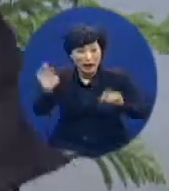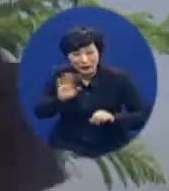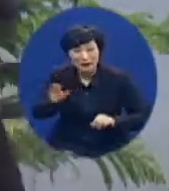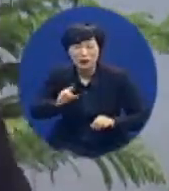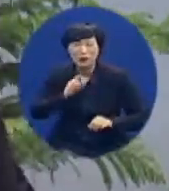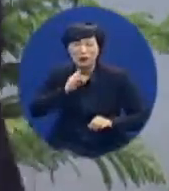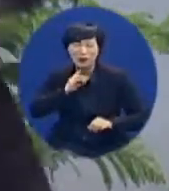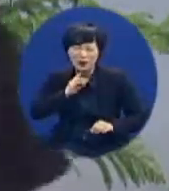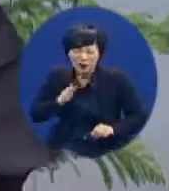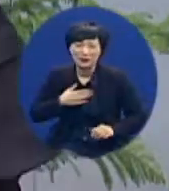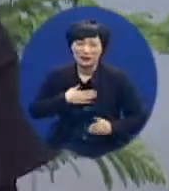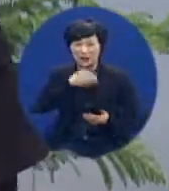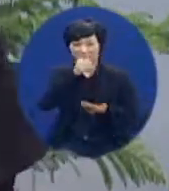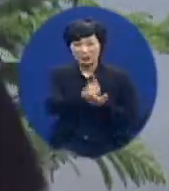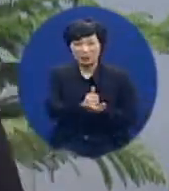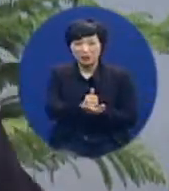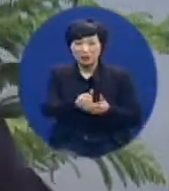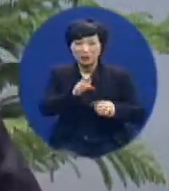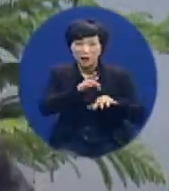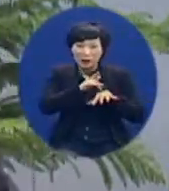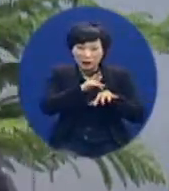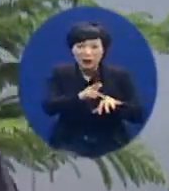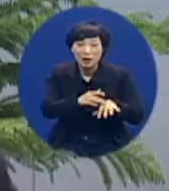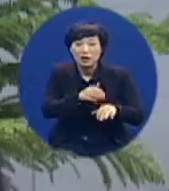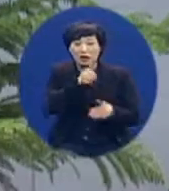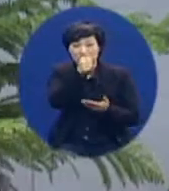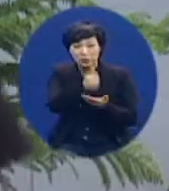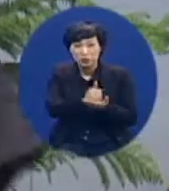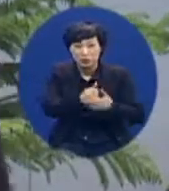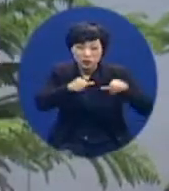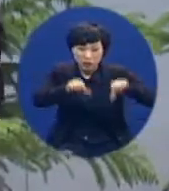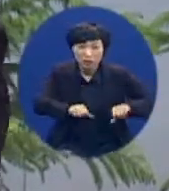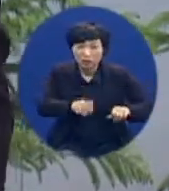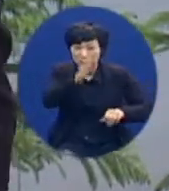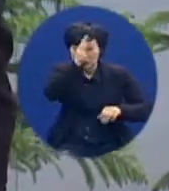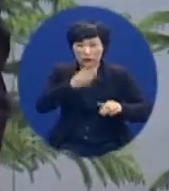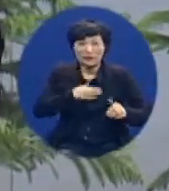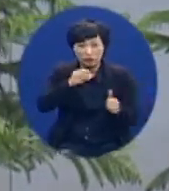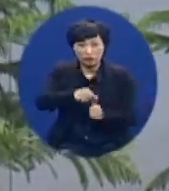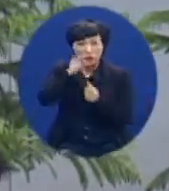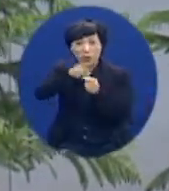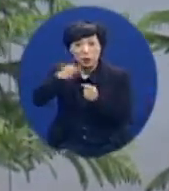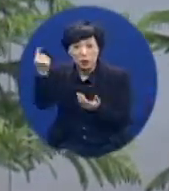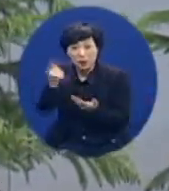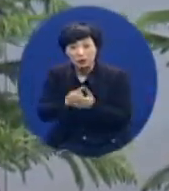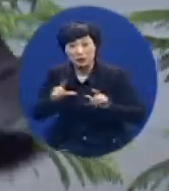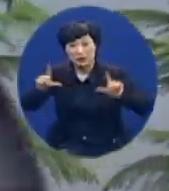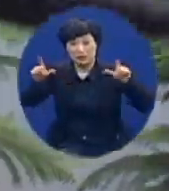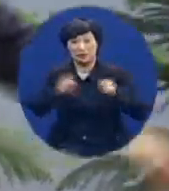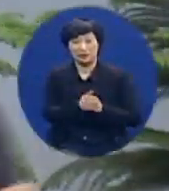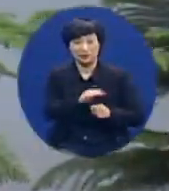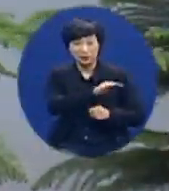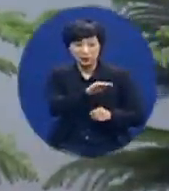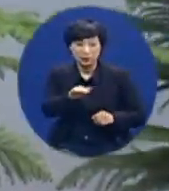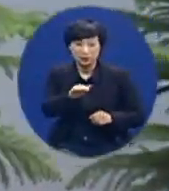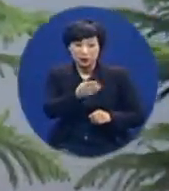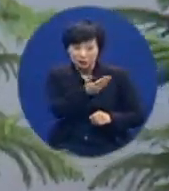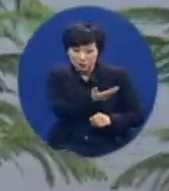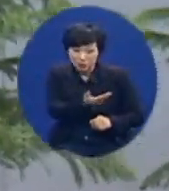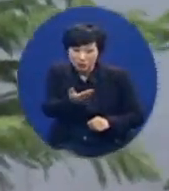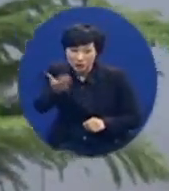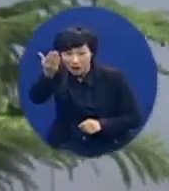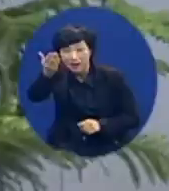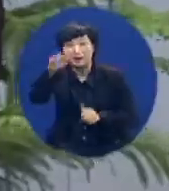The day has a more precious meaning than philanthropy. Jesus said, drink my